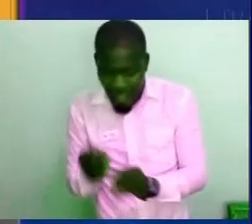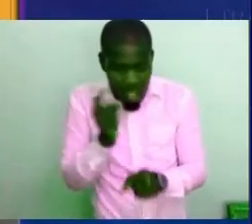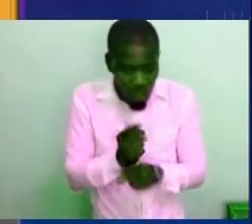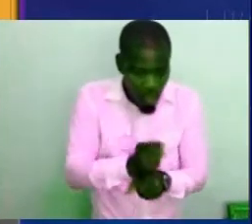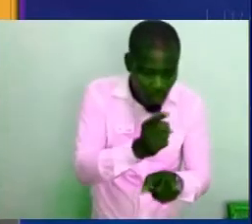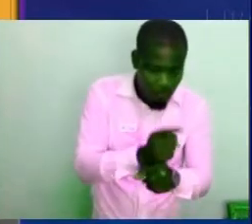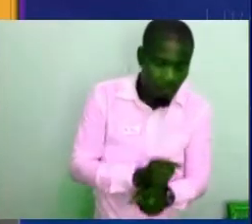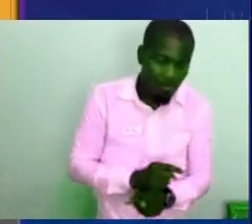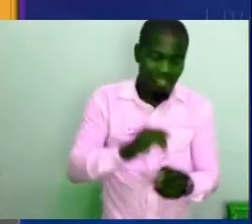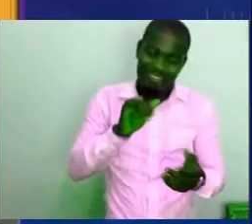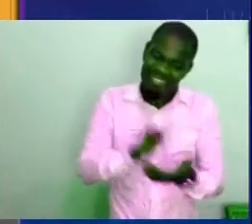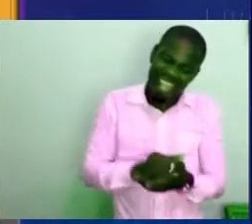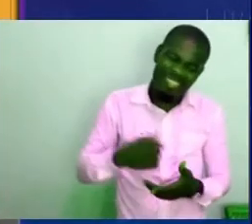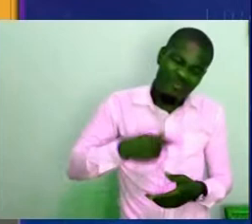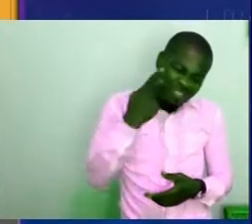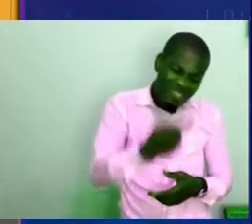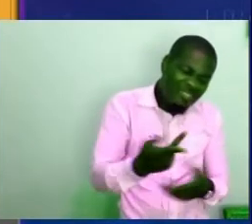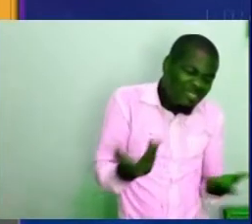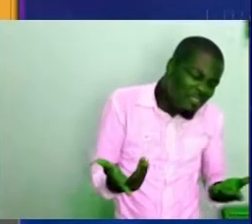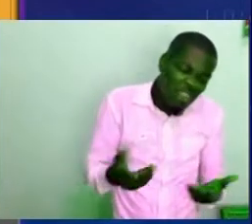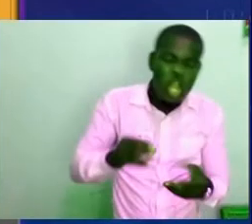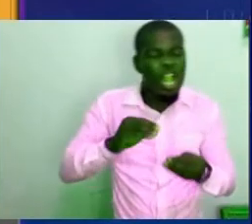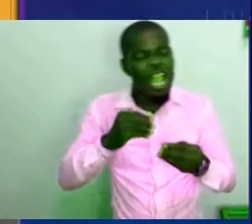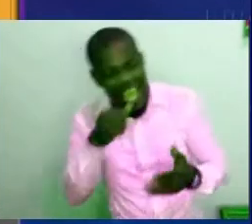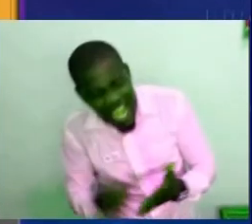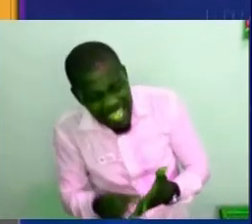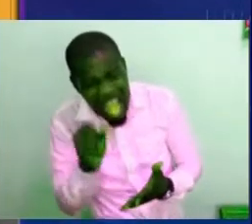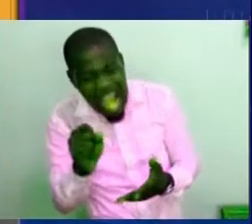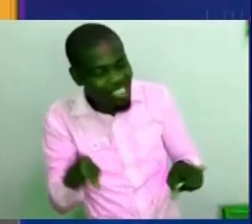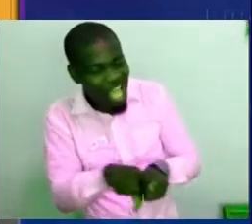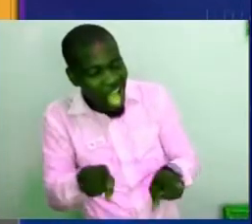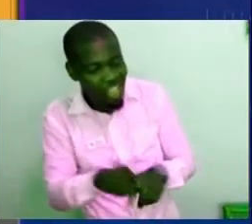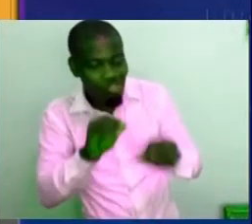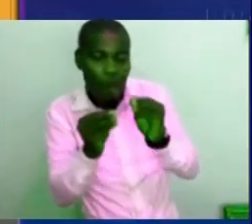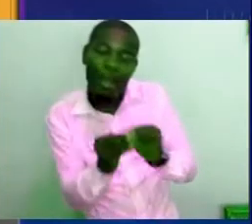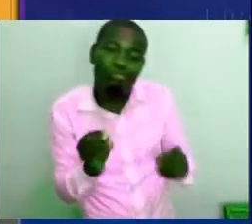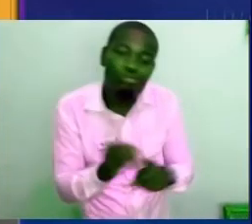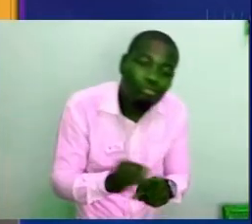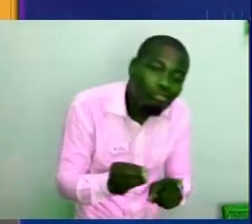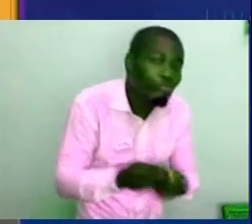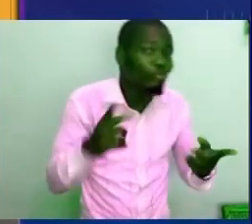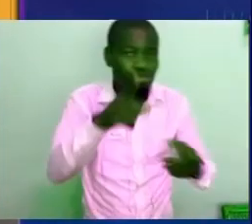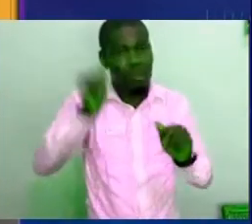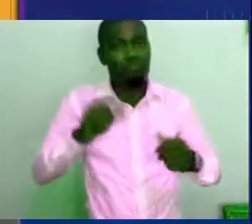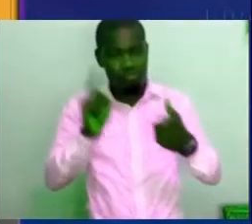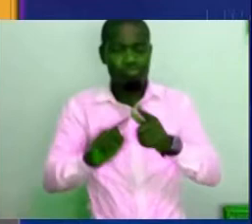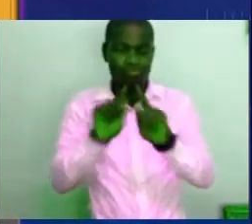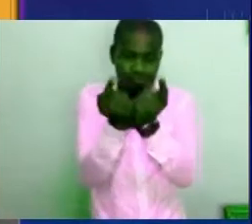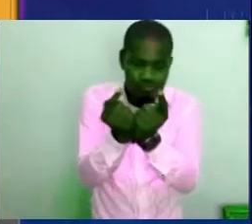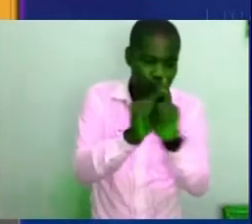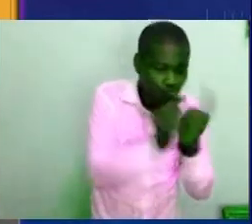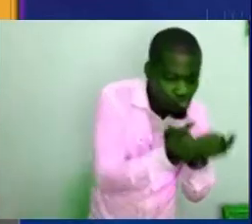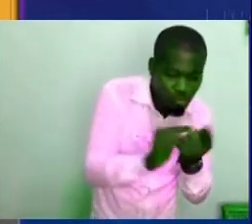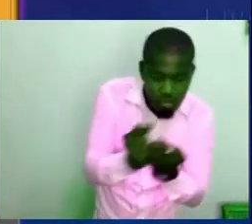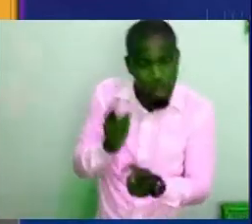numbers correctly. Numbers we refer to using letters as numbers.